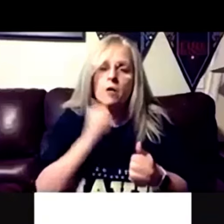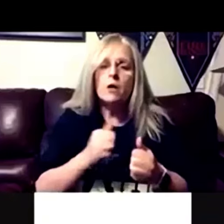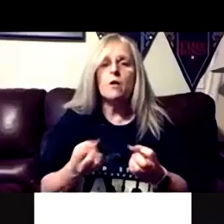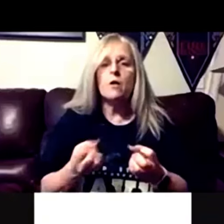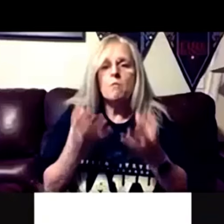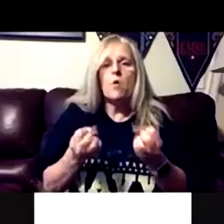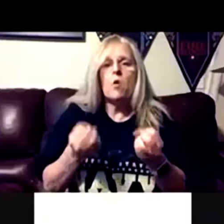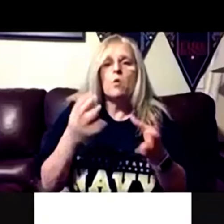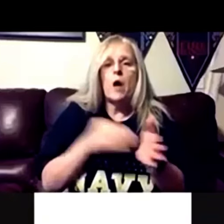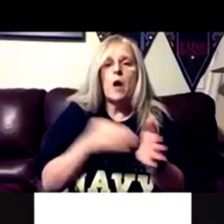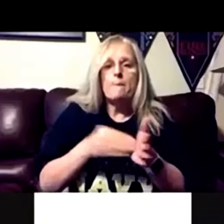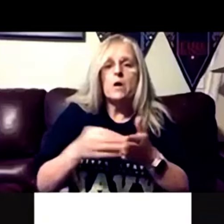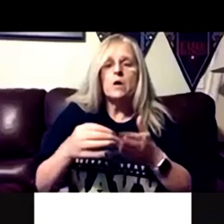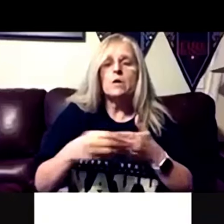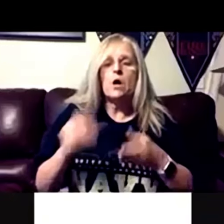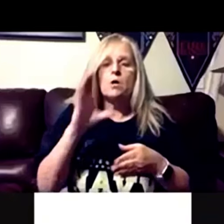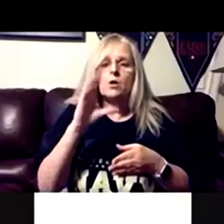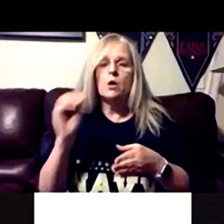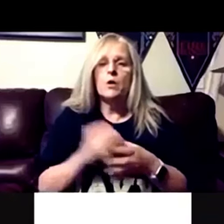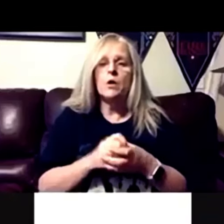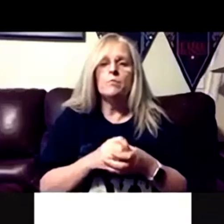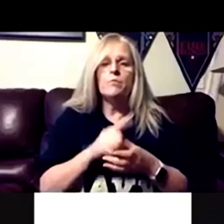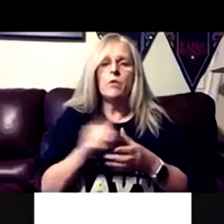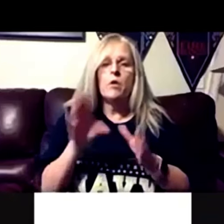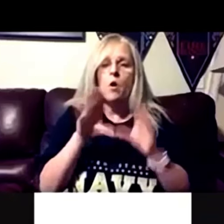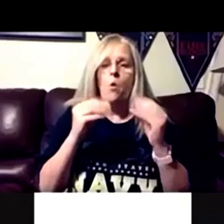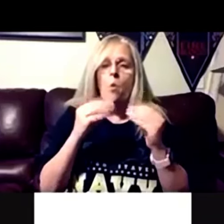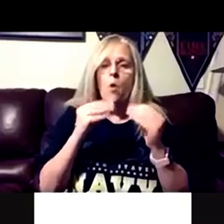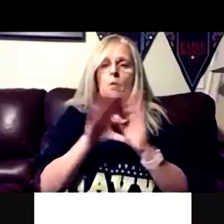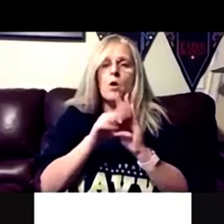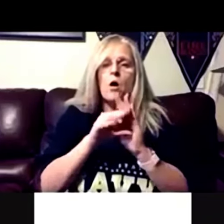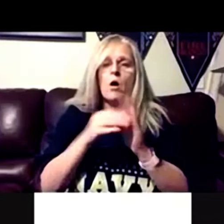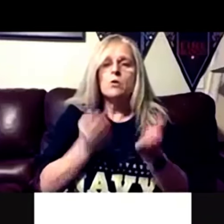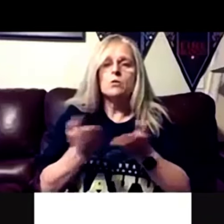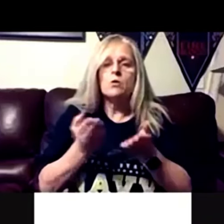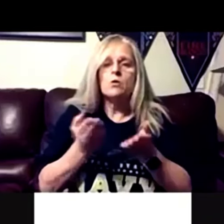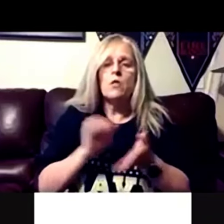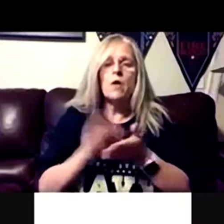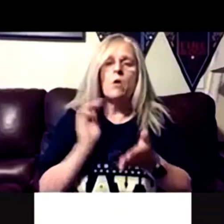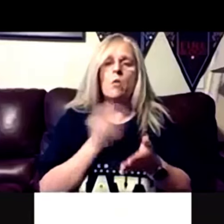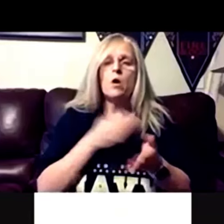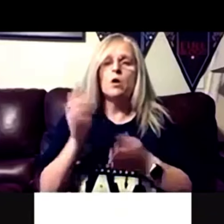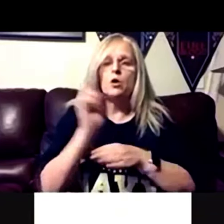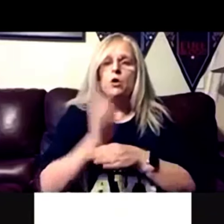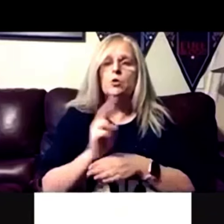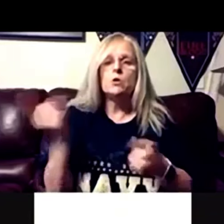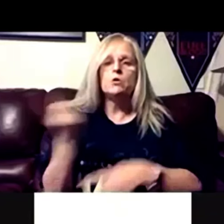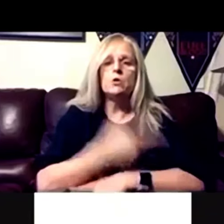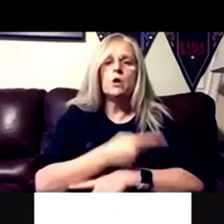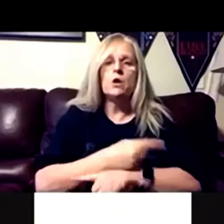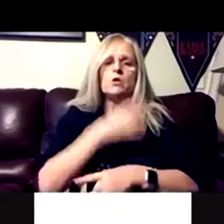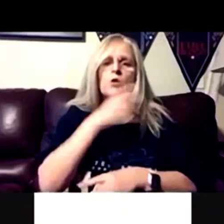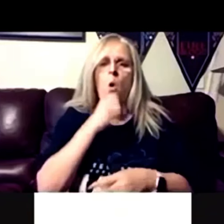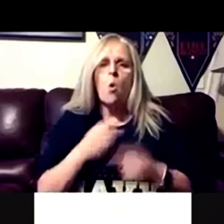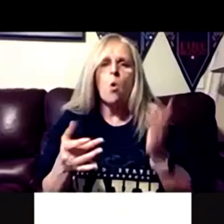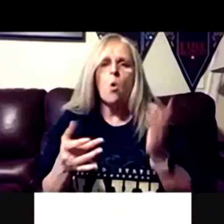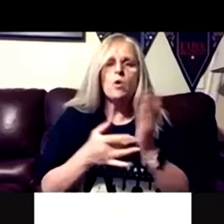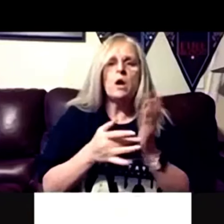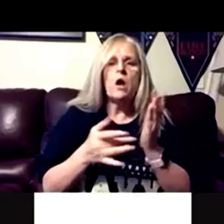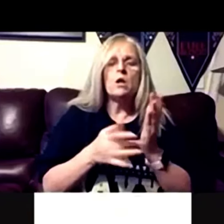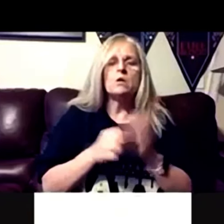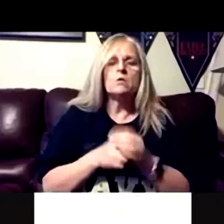multi-billion-dollar company. Their webinar service that we're using today, it is old technology. It is